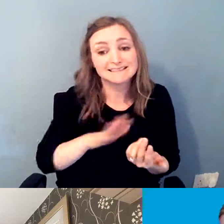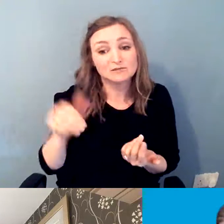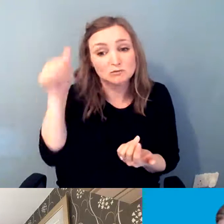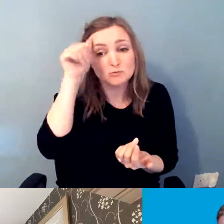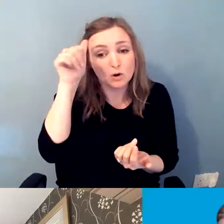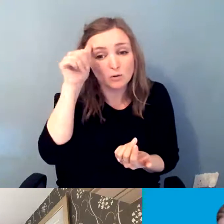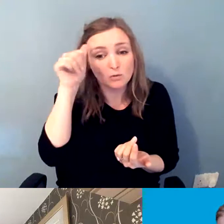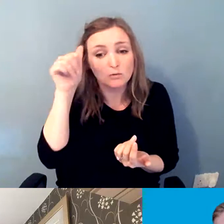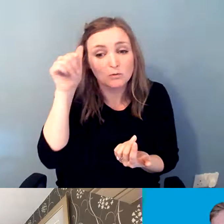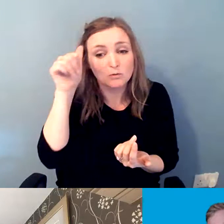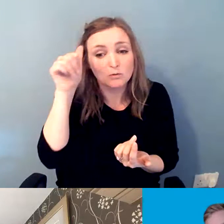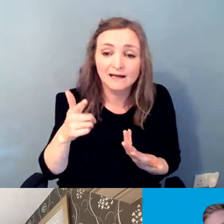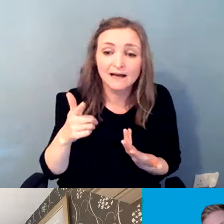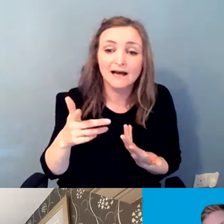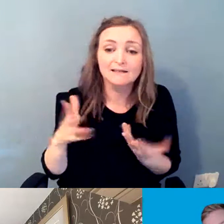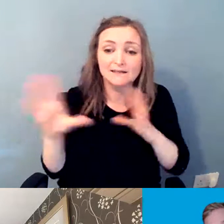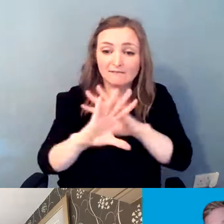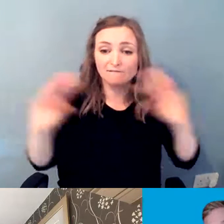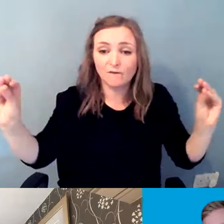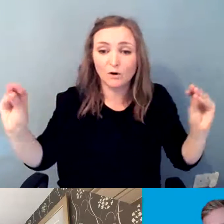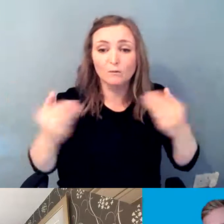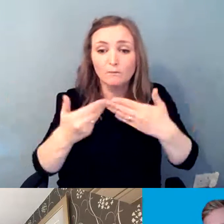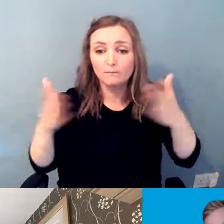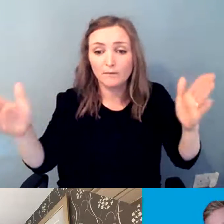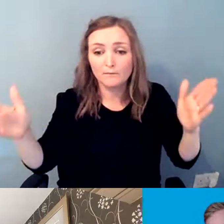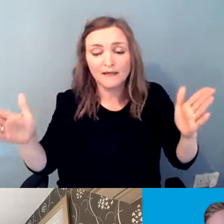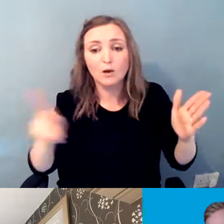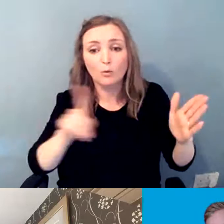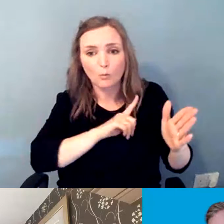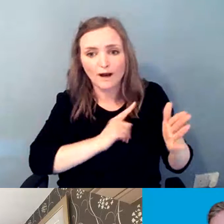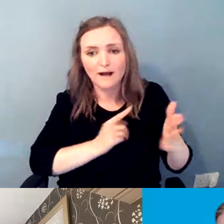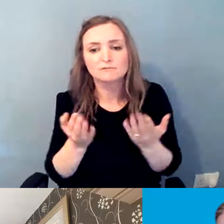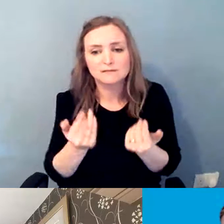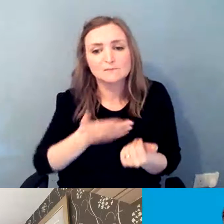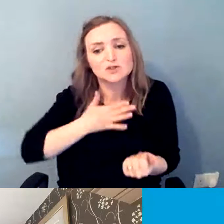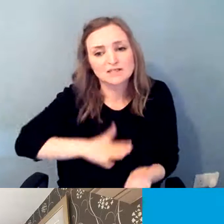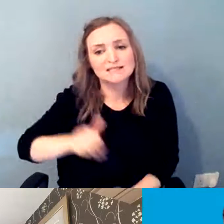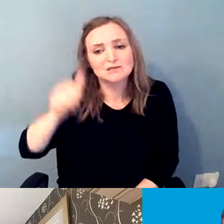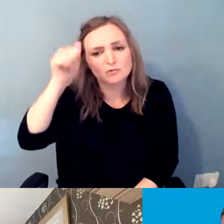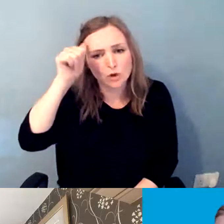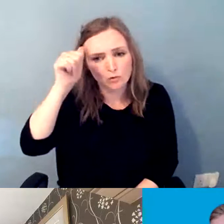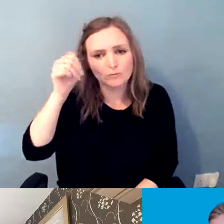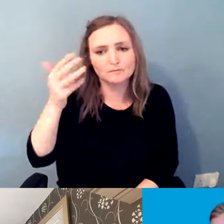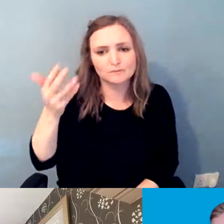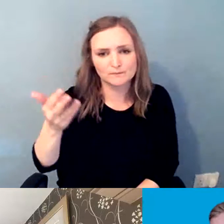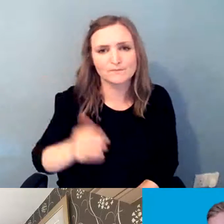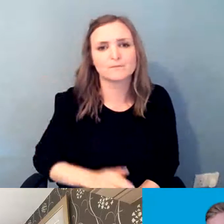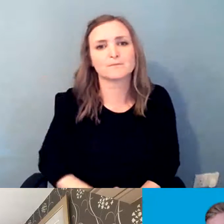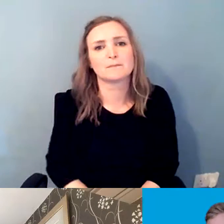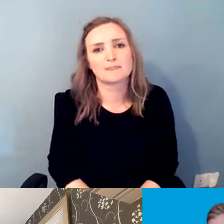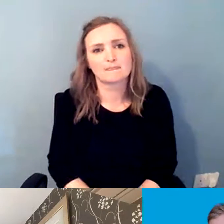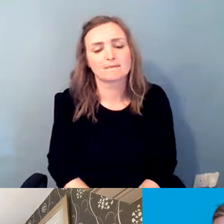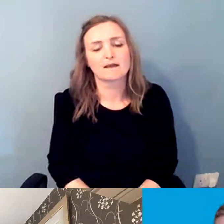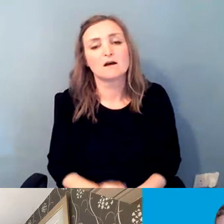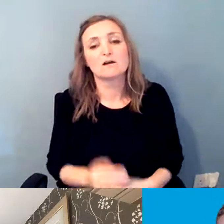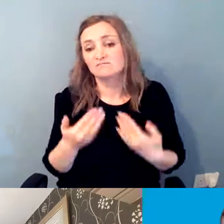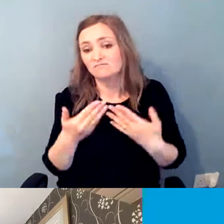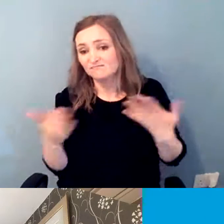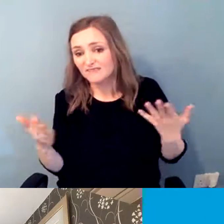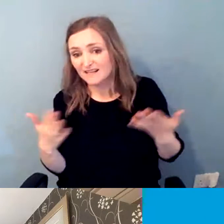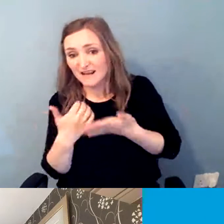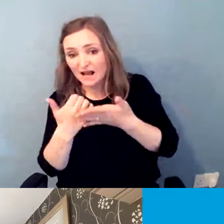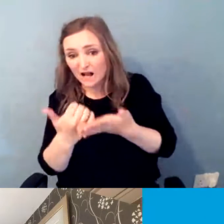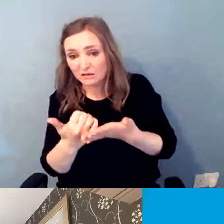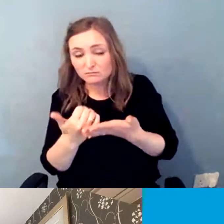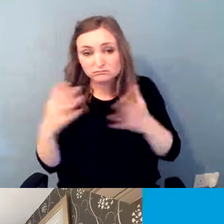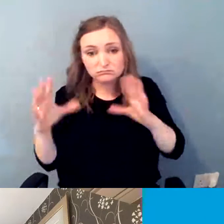important. Thanks, guys. Yeah, absolutely. And any help getting that message out, just like with